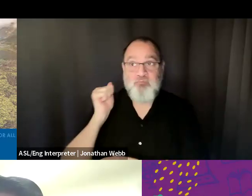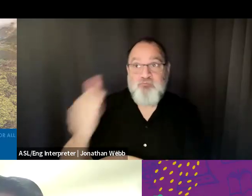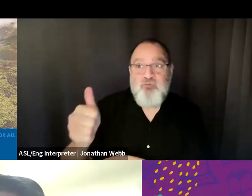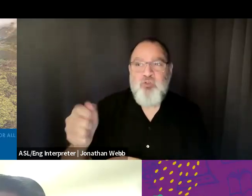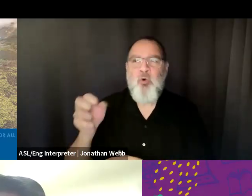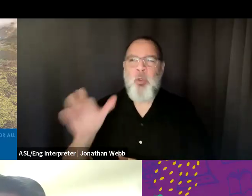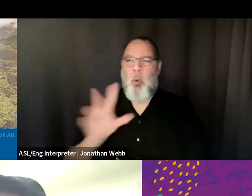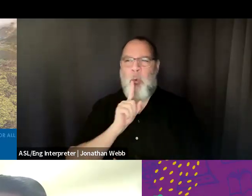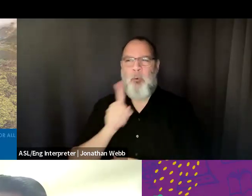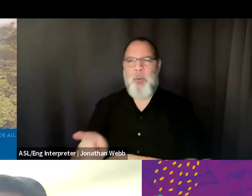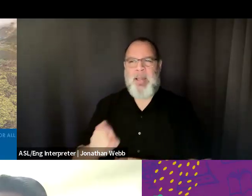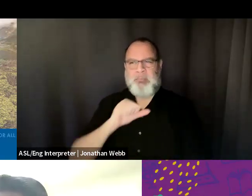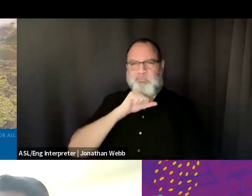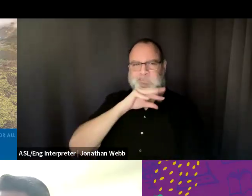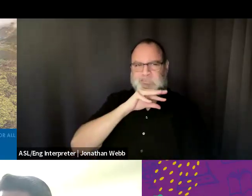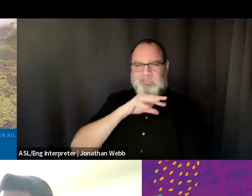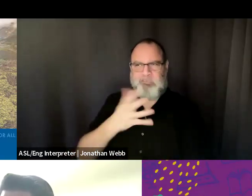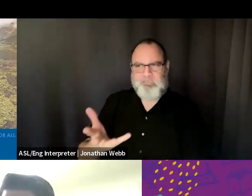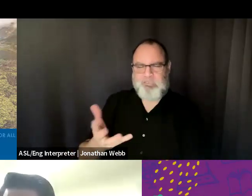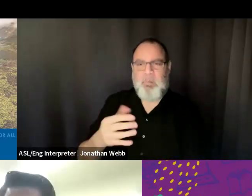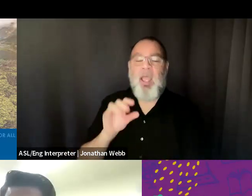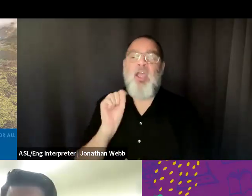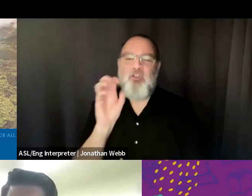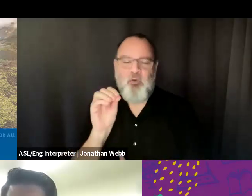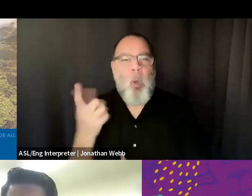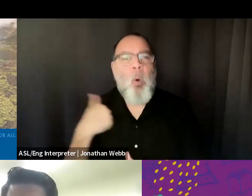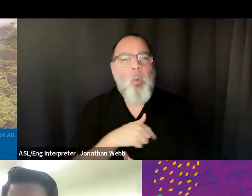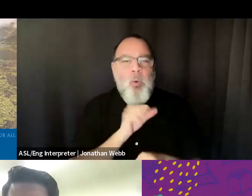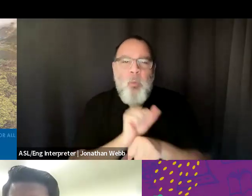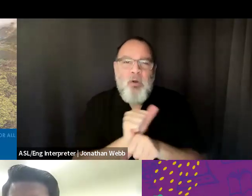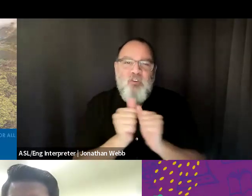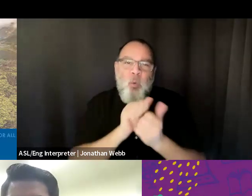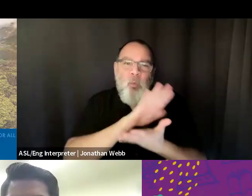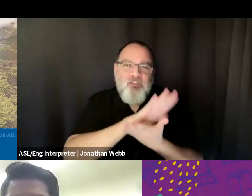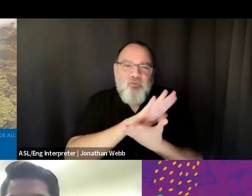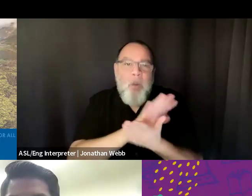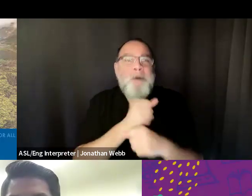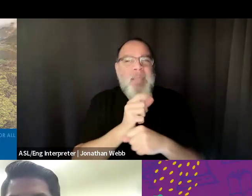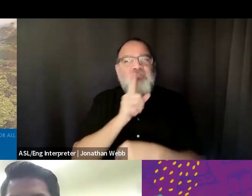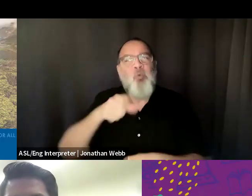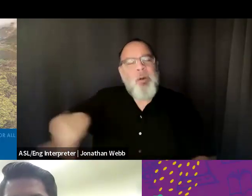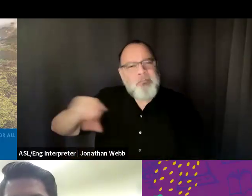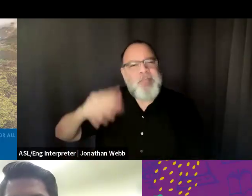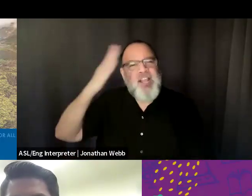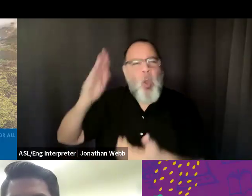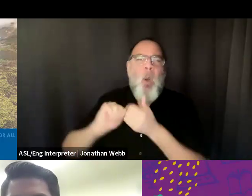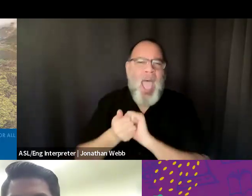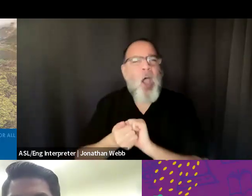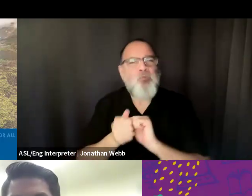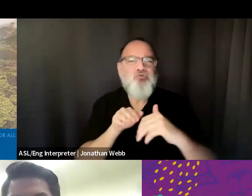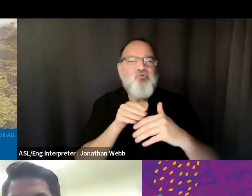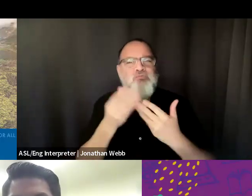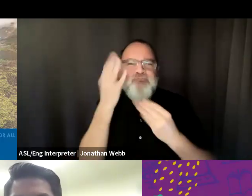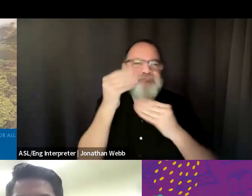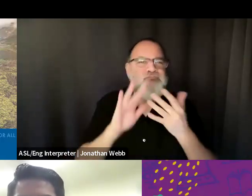is very important in making sure that students are coming out of school not only with like the technical skills to access information, but they have that